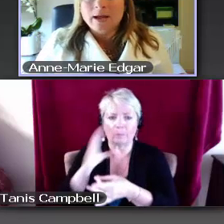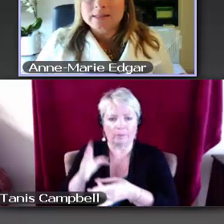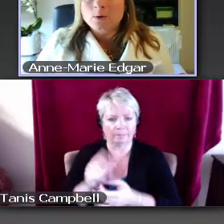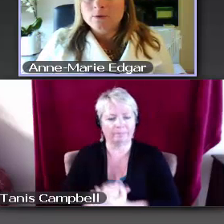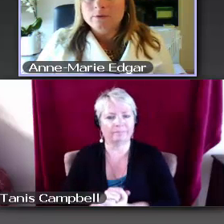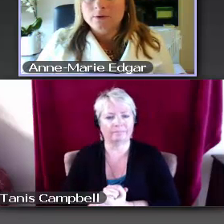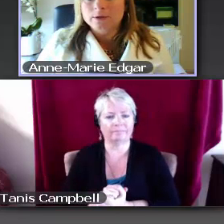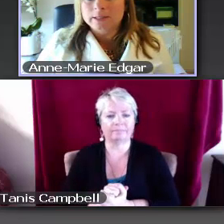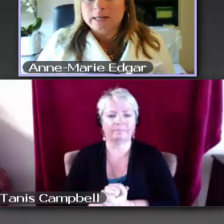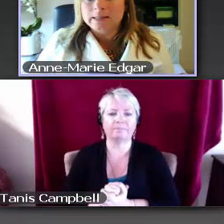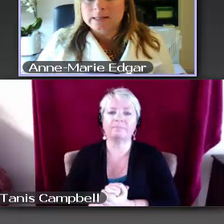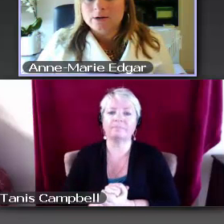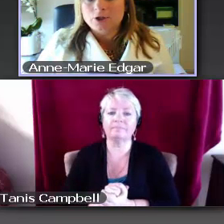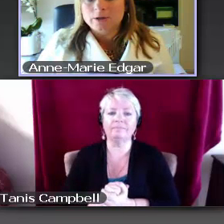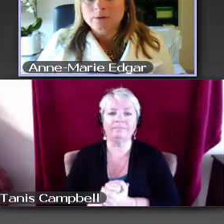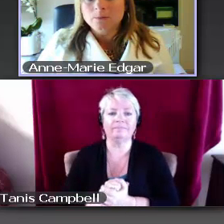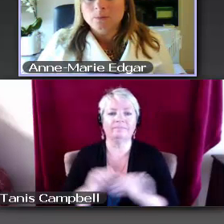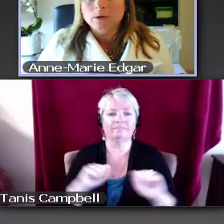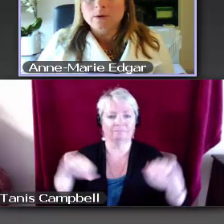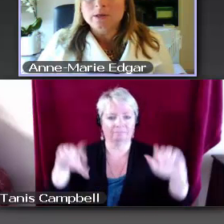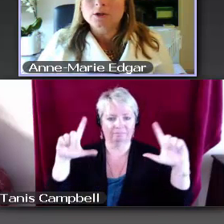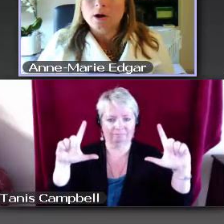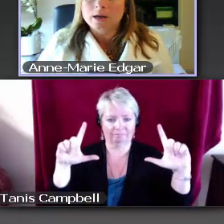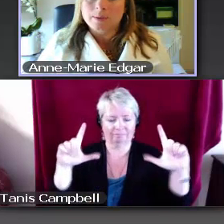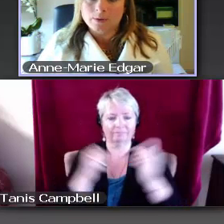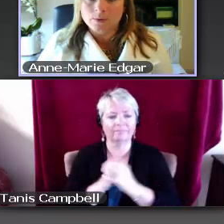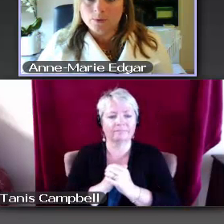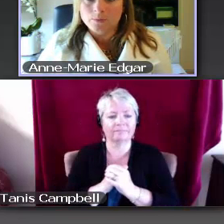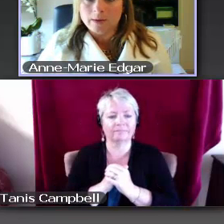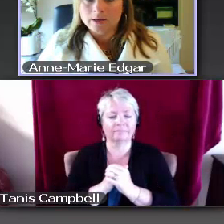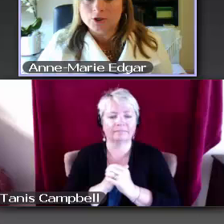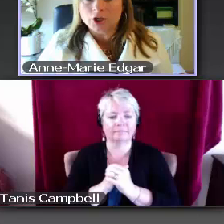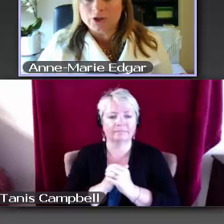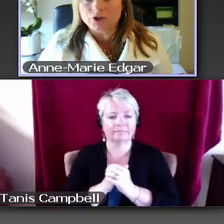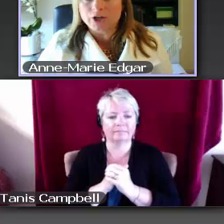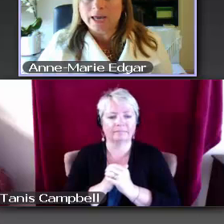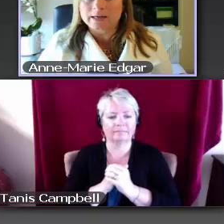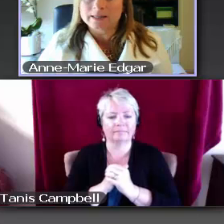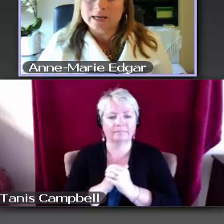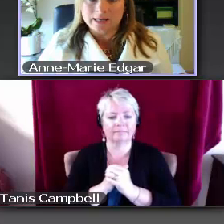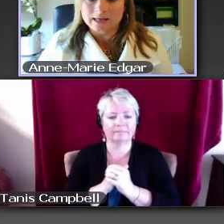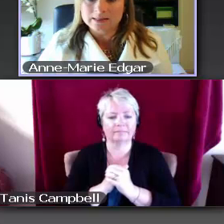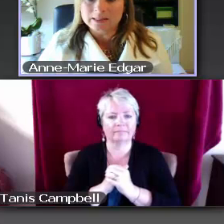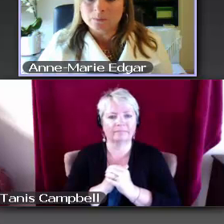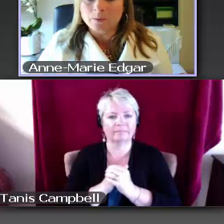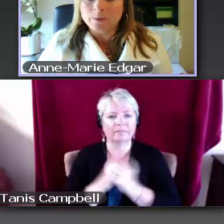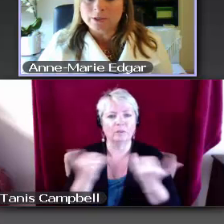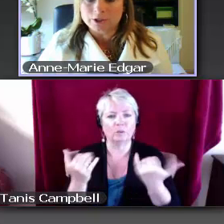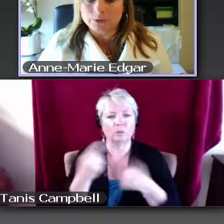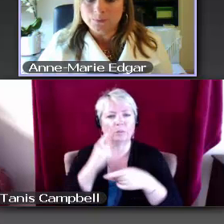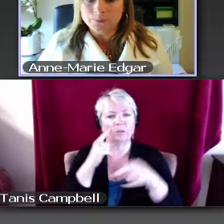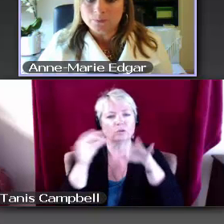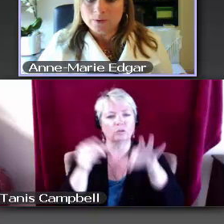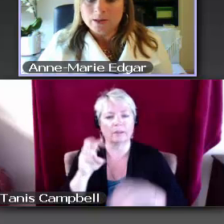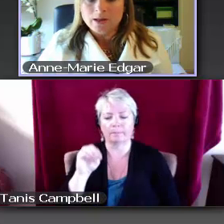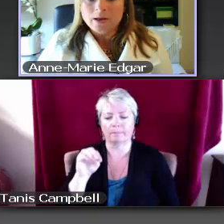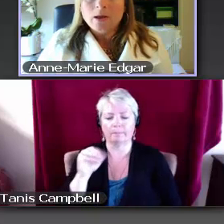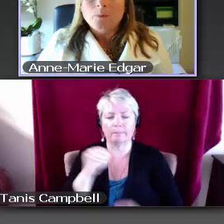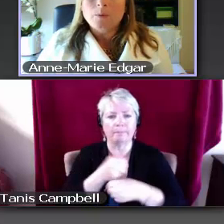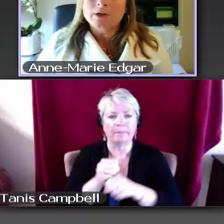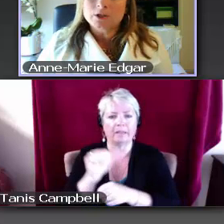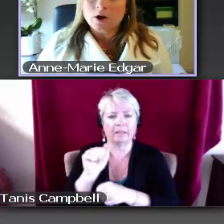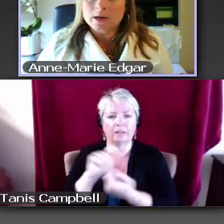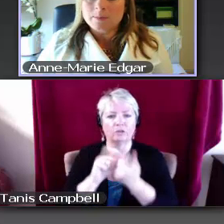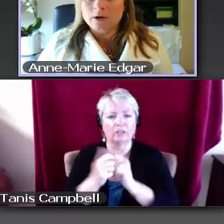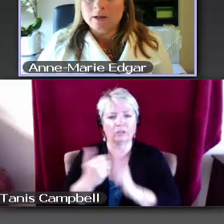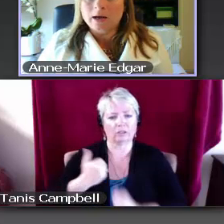So as an overview for today's session, we're going to talk about who Make a Change Canada is and what we do.